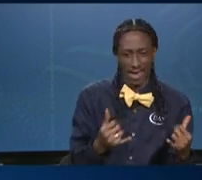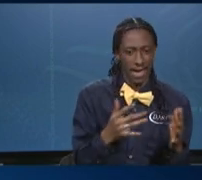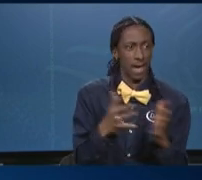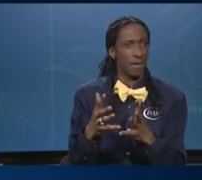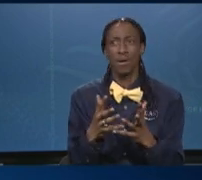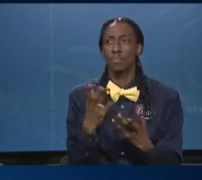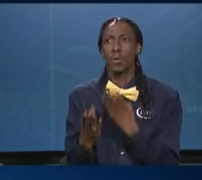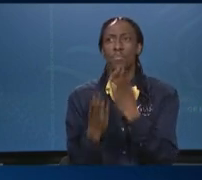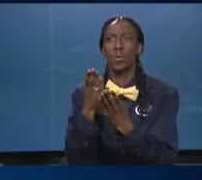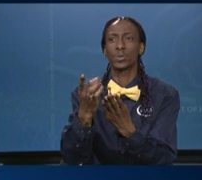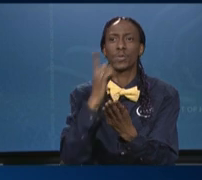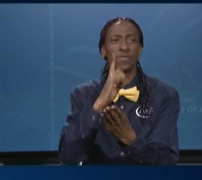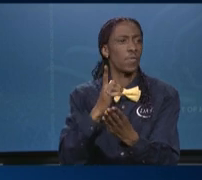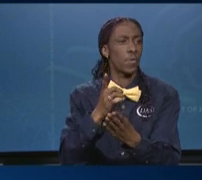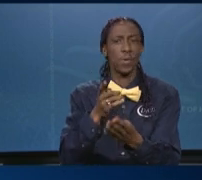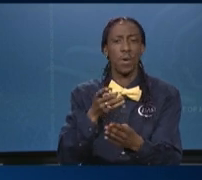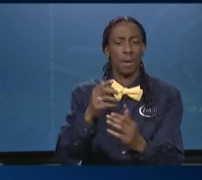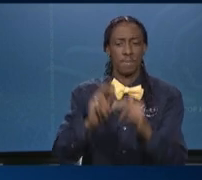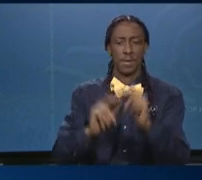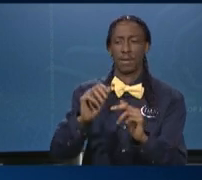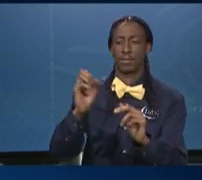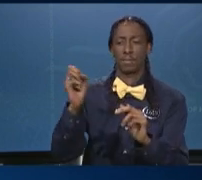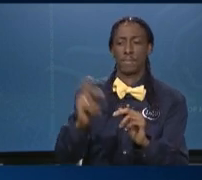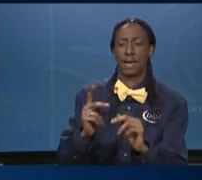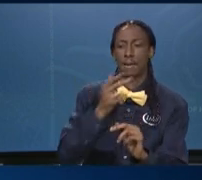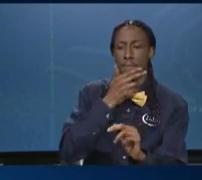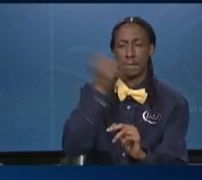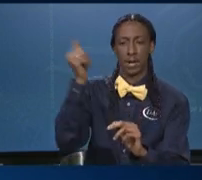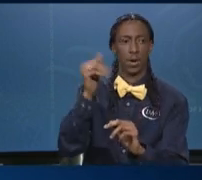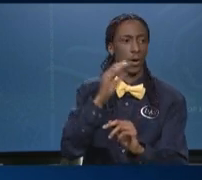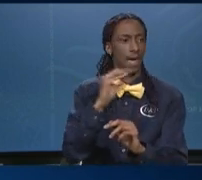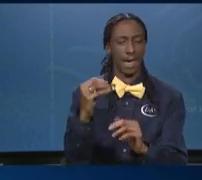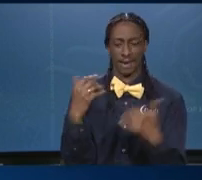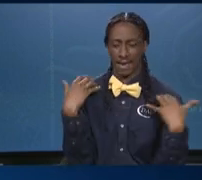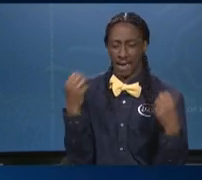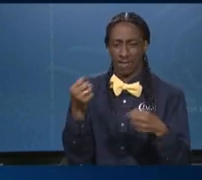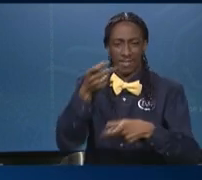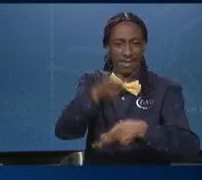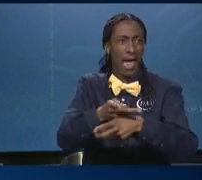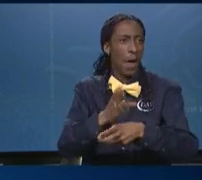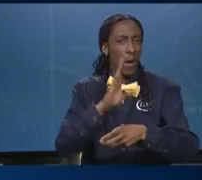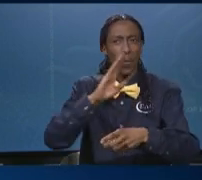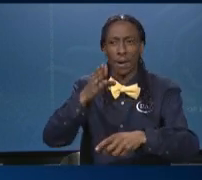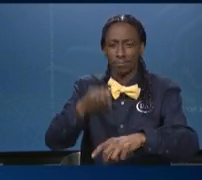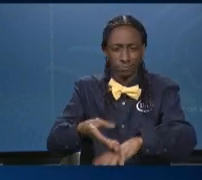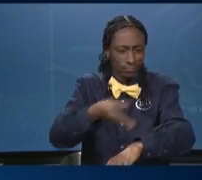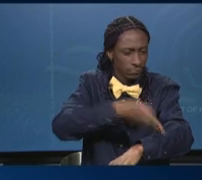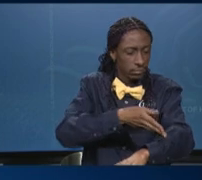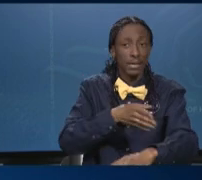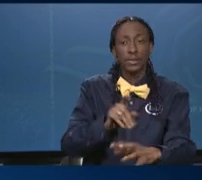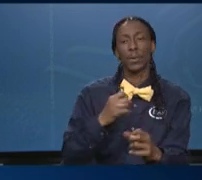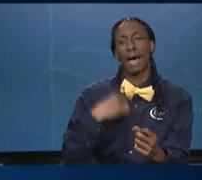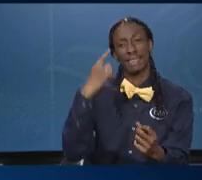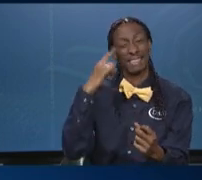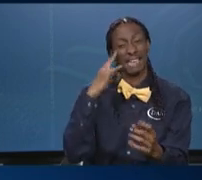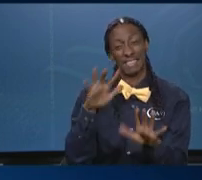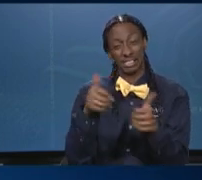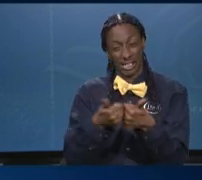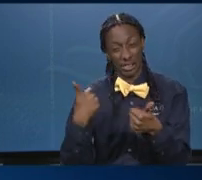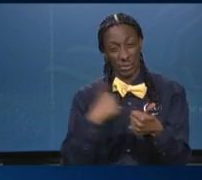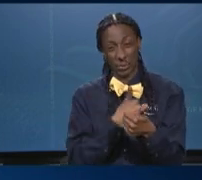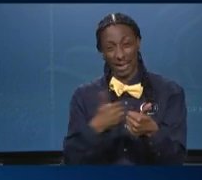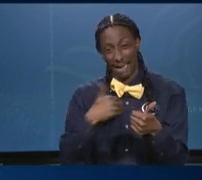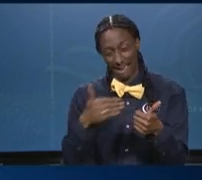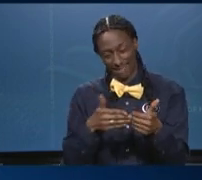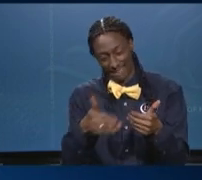Better to take healthcare to just such a next level. I think the challenges that we have ahead are the unfinished business.